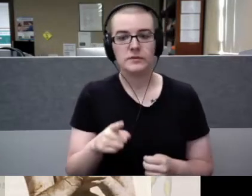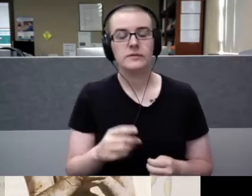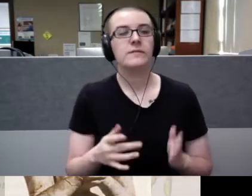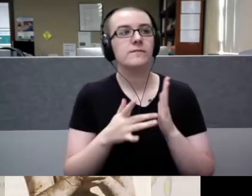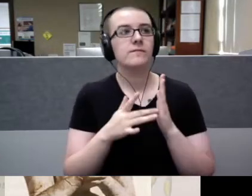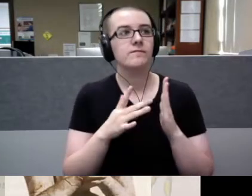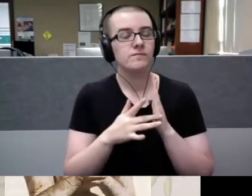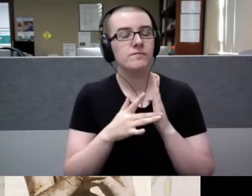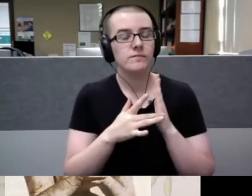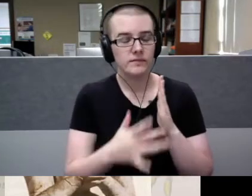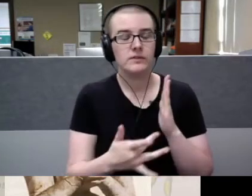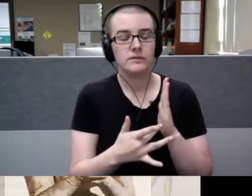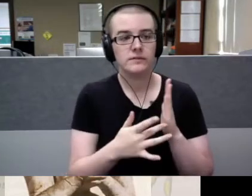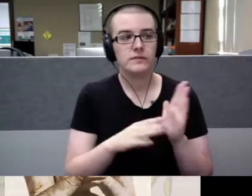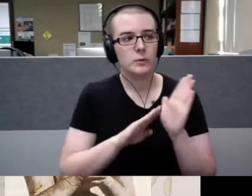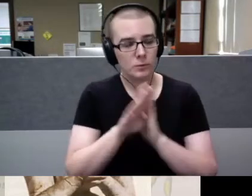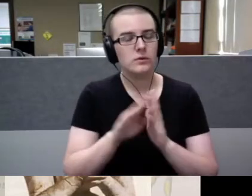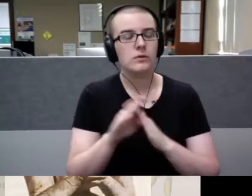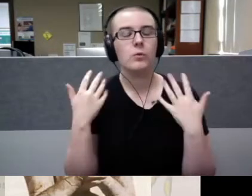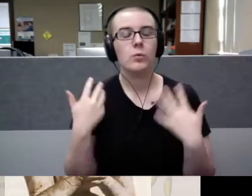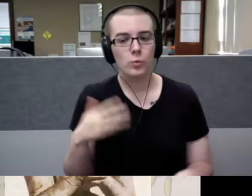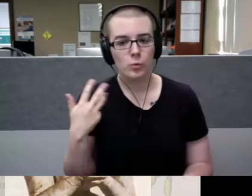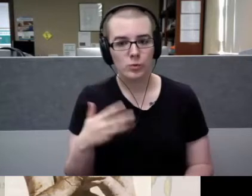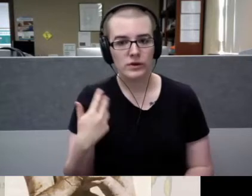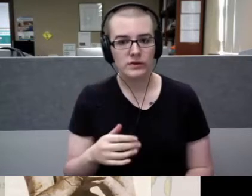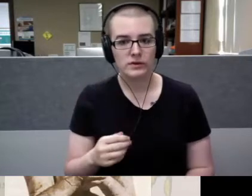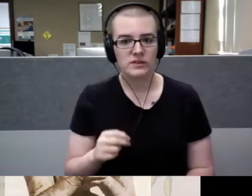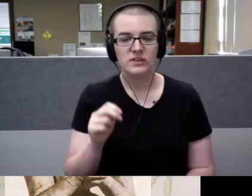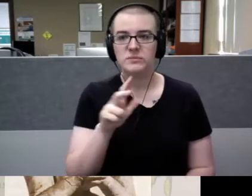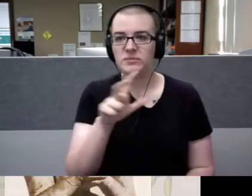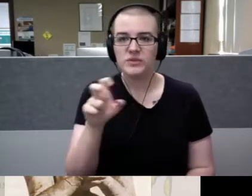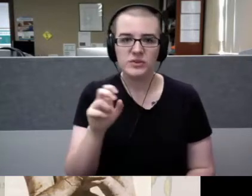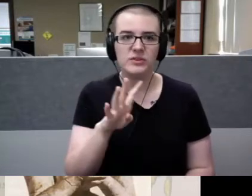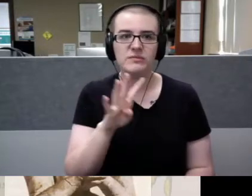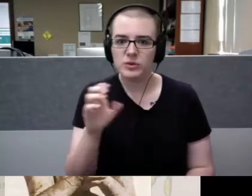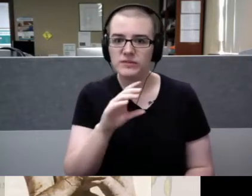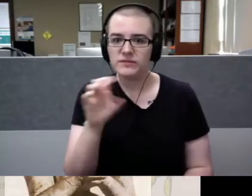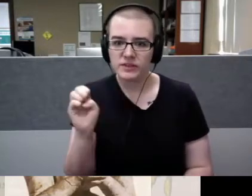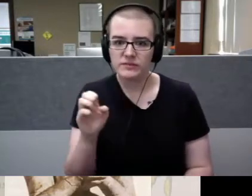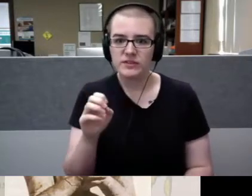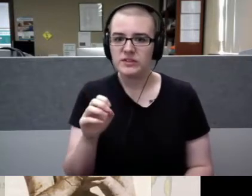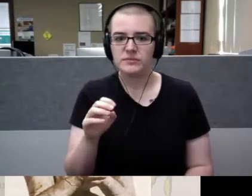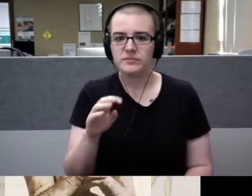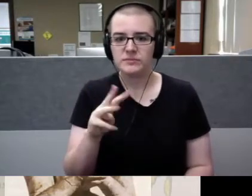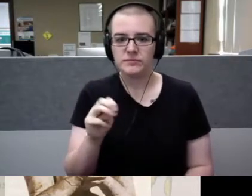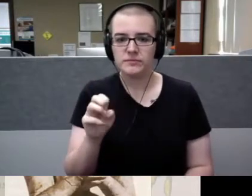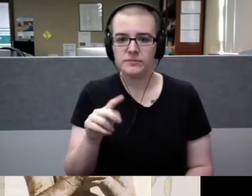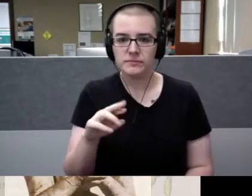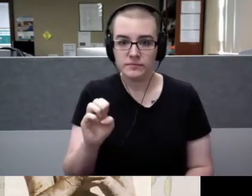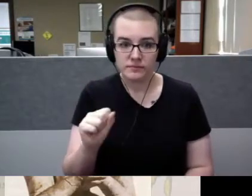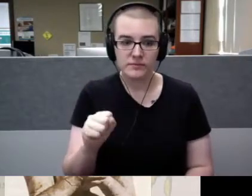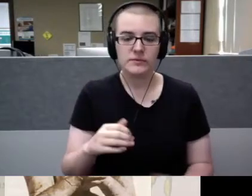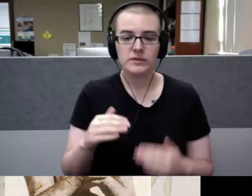be 30, 40, 50 meters high. So you're going to need to create special materials to build that. You're going